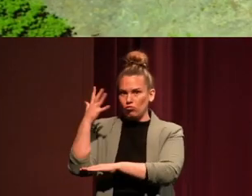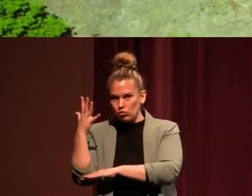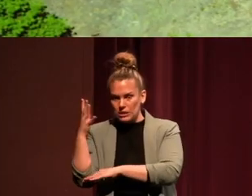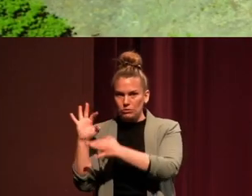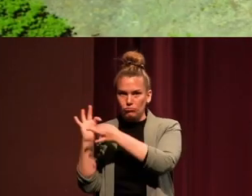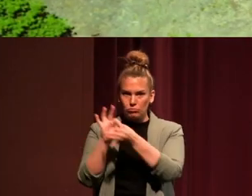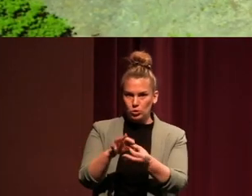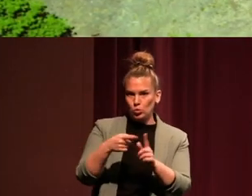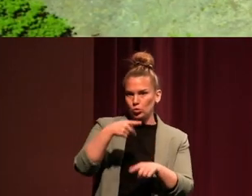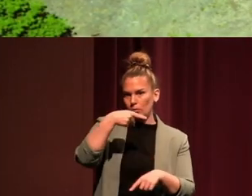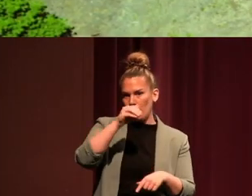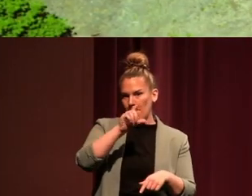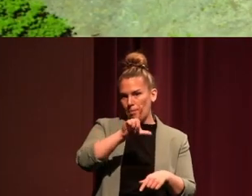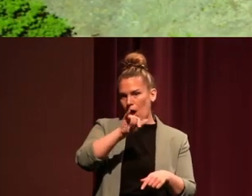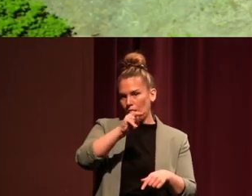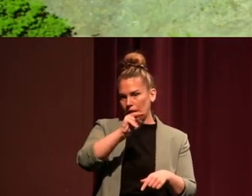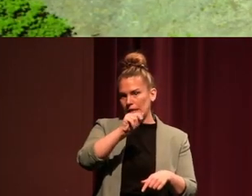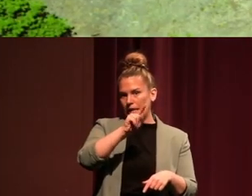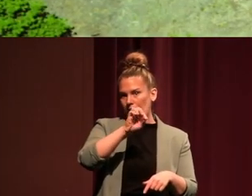I'm almost done.